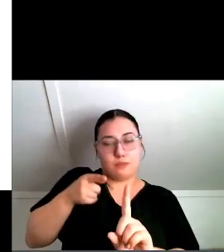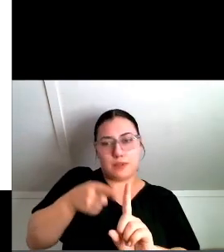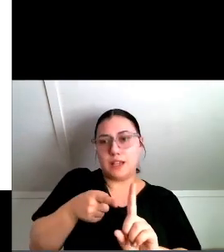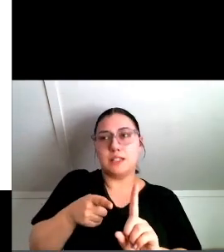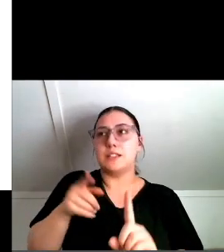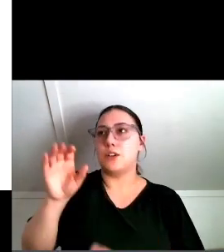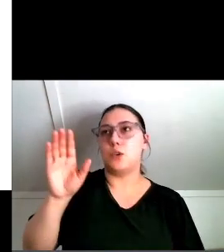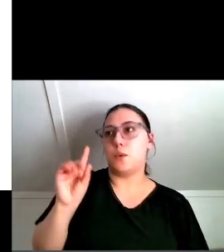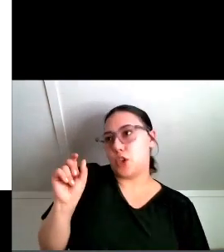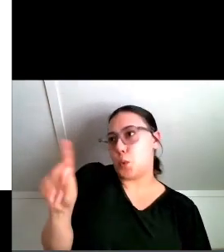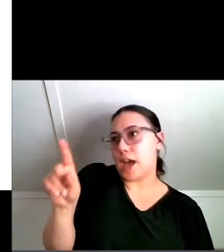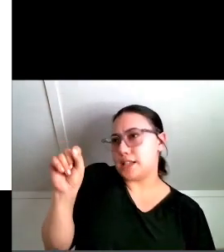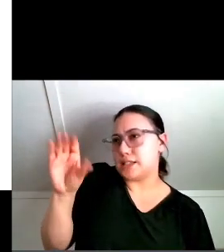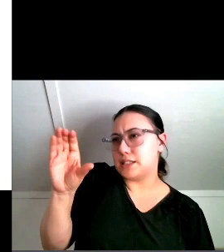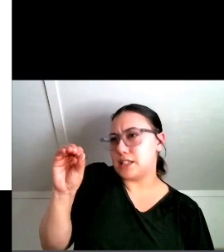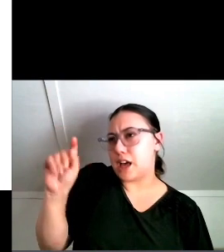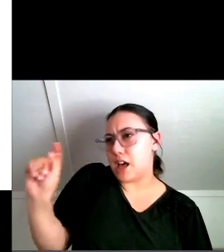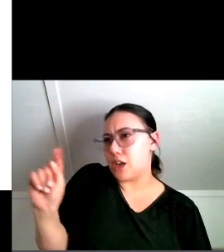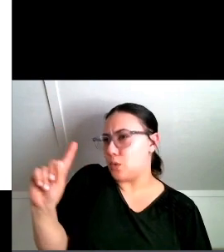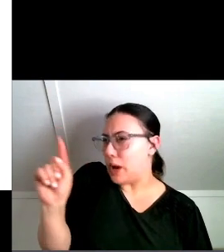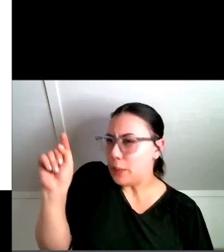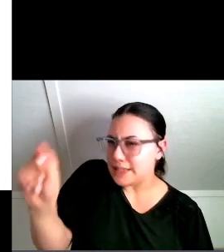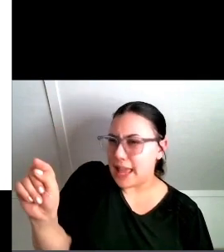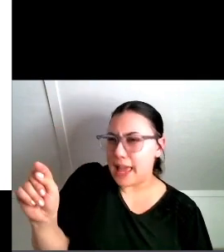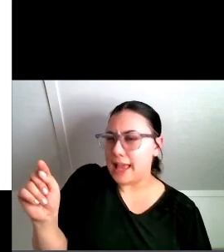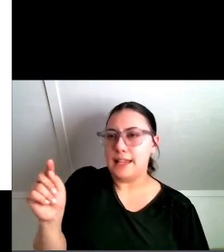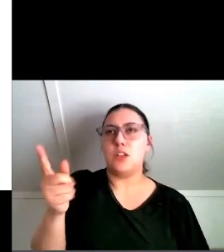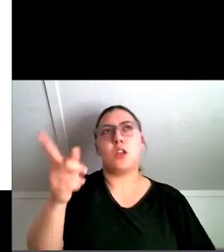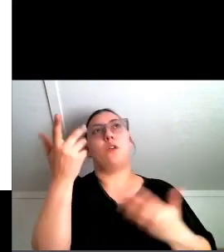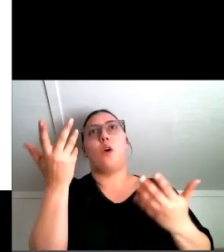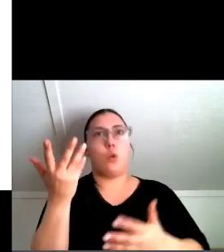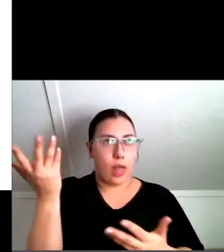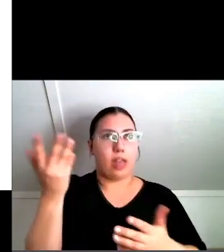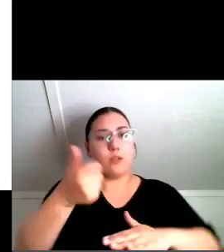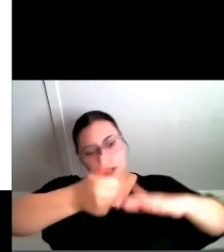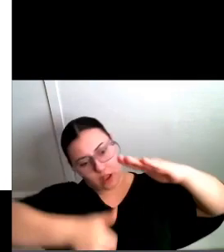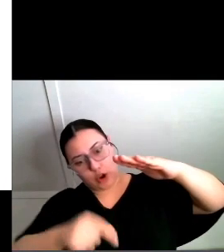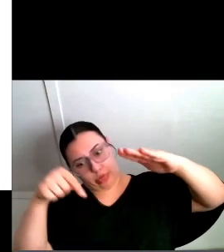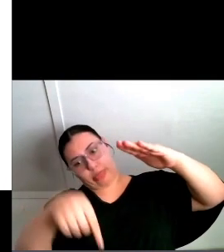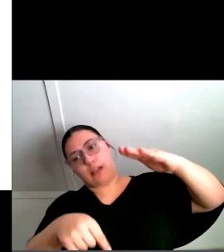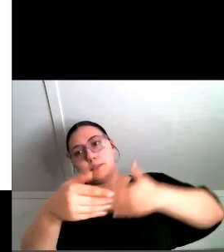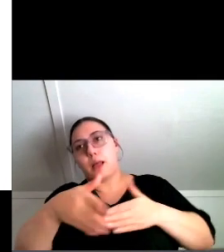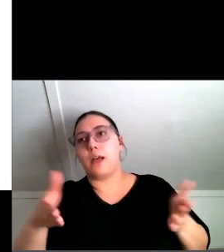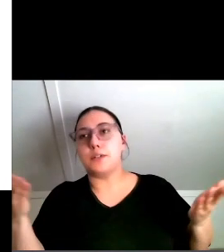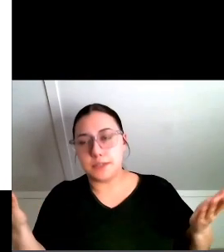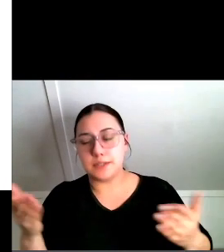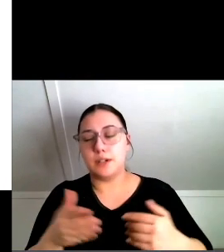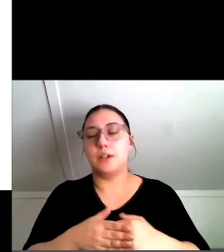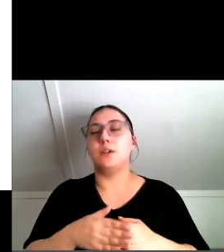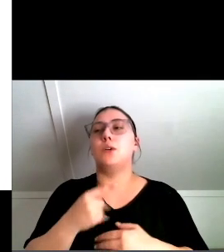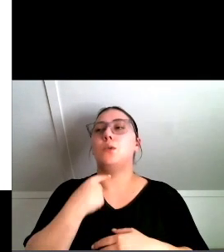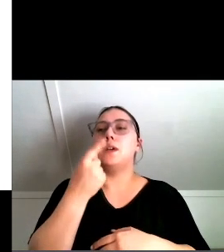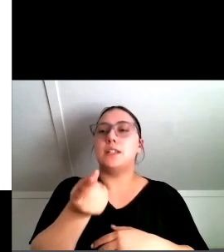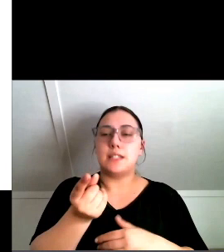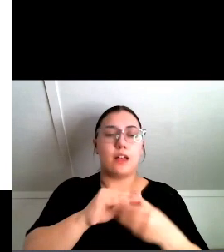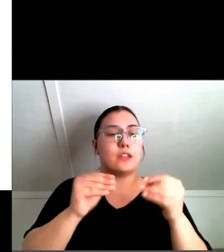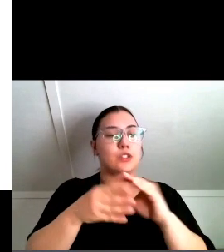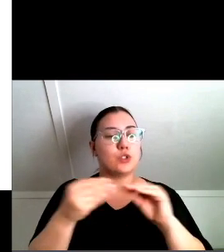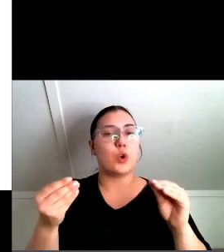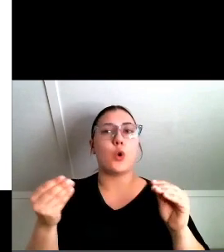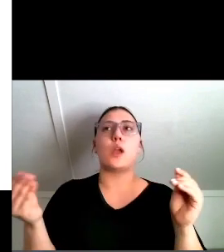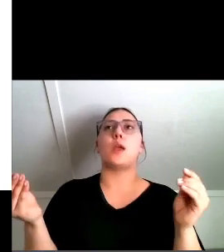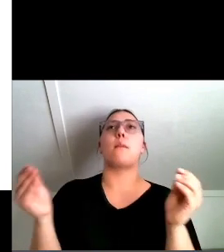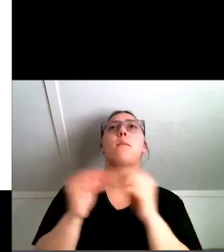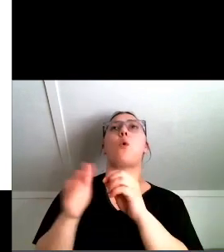Like, it was buried under this thing. Like, oh, great. But we're able to sort of like tell this story in a more holistic way. So